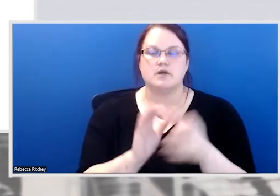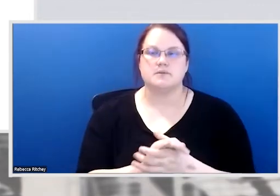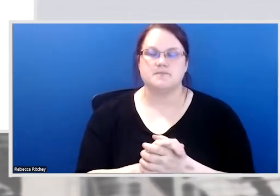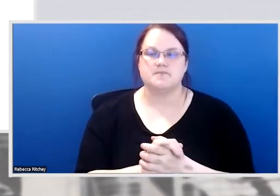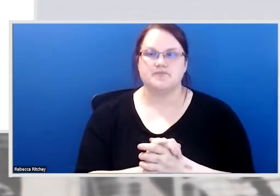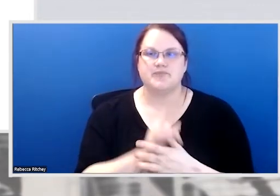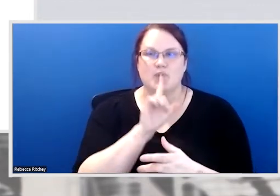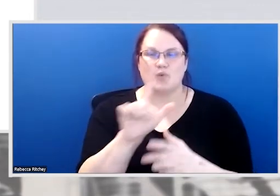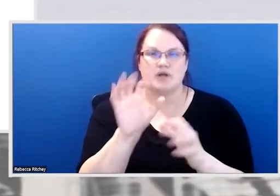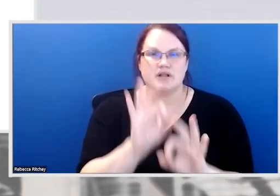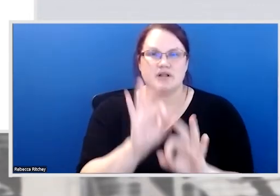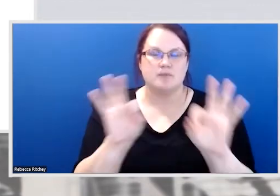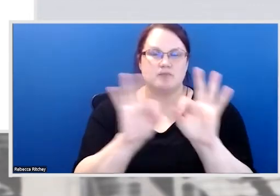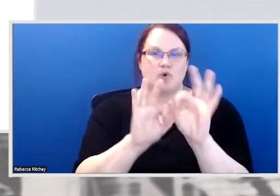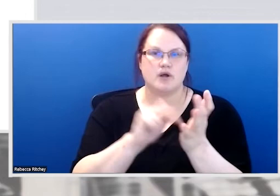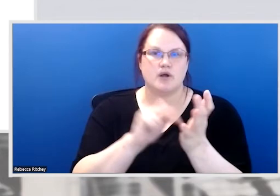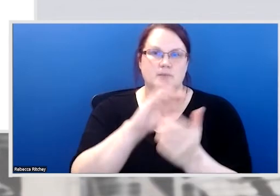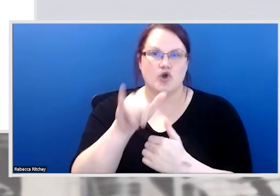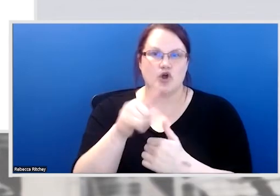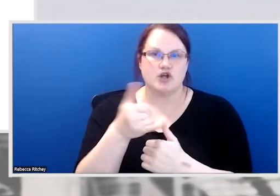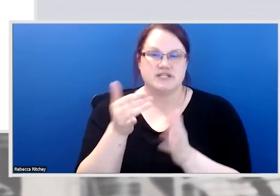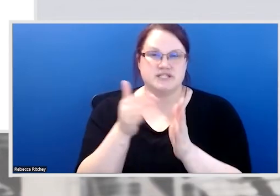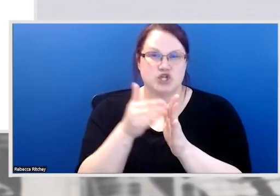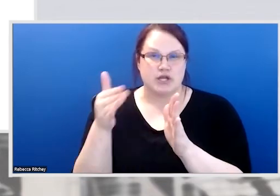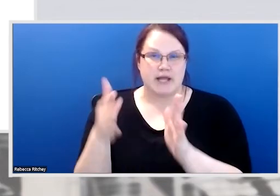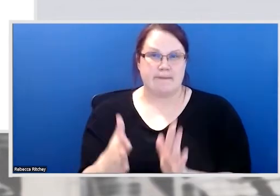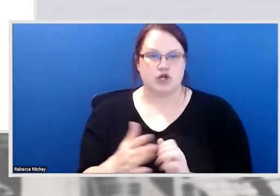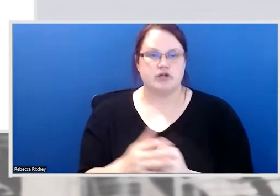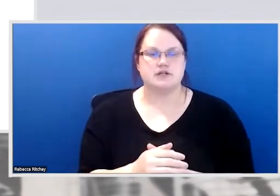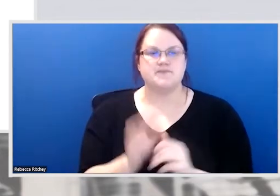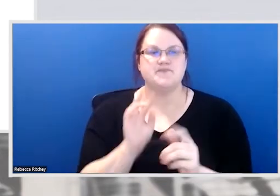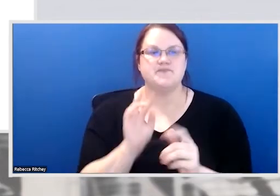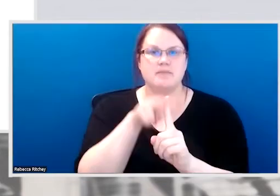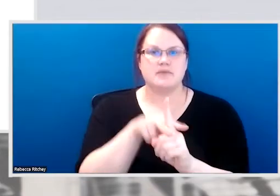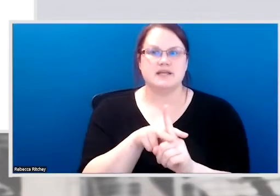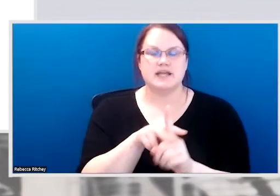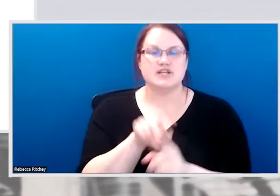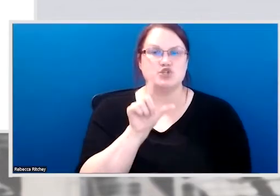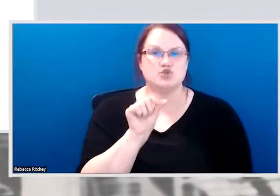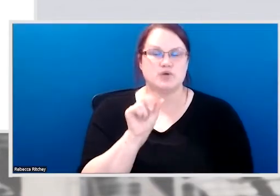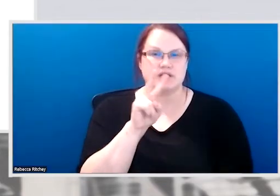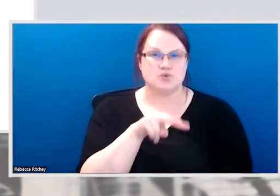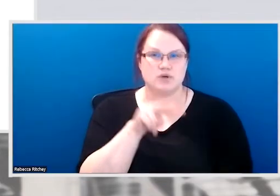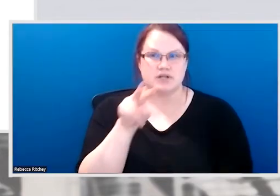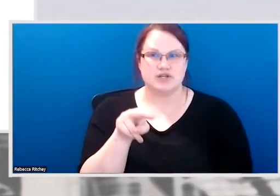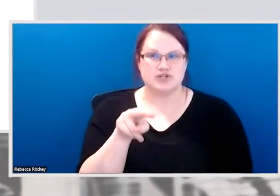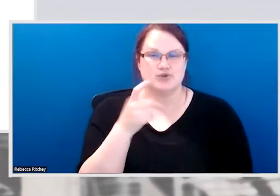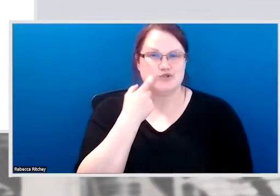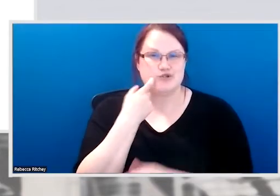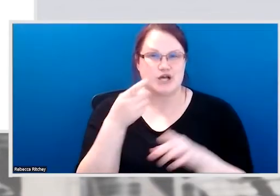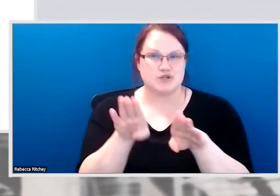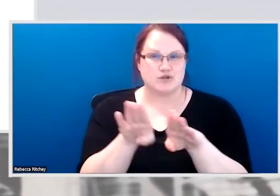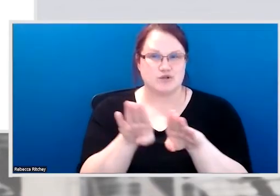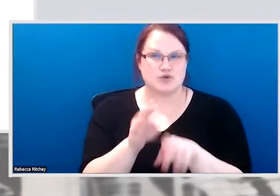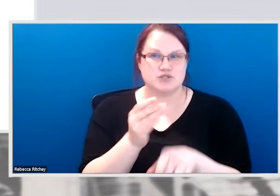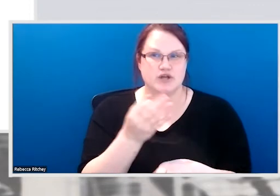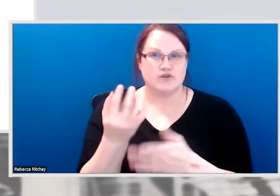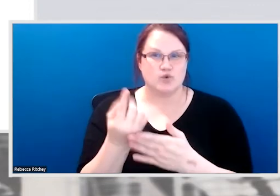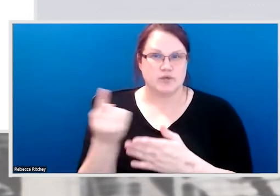really key projects within our neighborhoods. The applications for the 2022 round just closed a few weeks